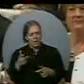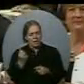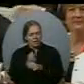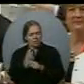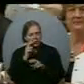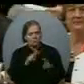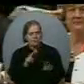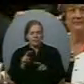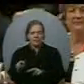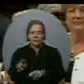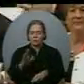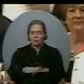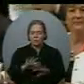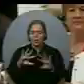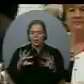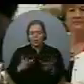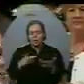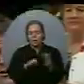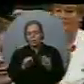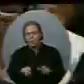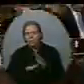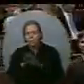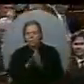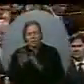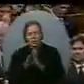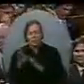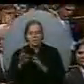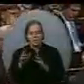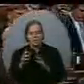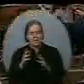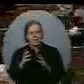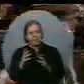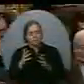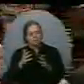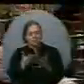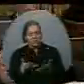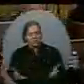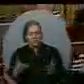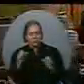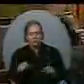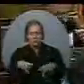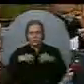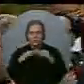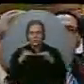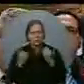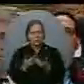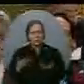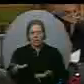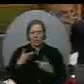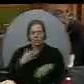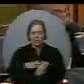and more transparent to Parliament, and we completely accepted that advice. The member for Timmins-James Bay. Thank you, Mr. Speaker. I got to say,